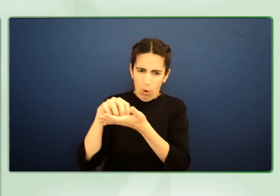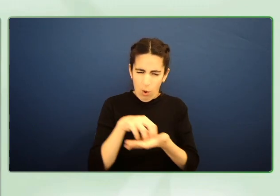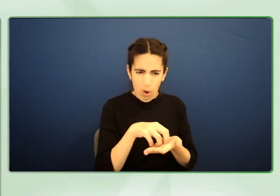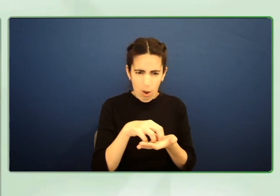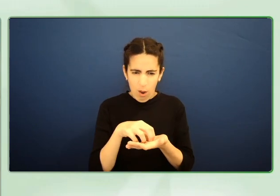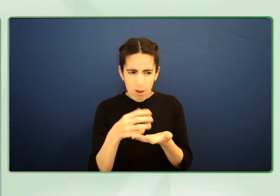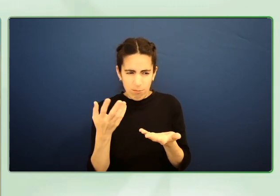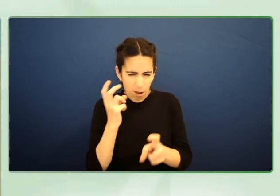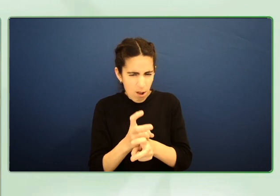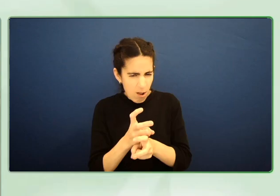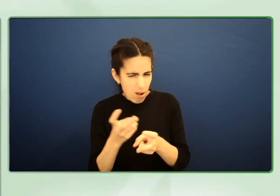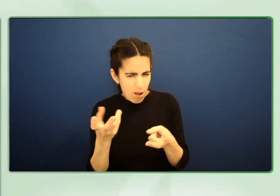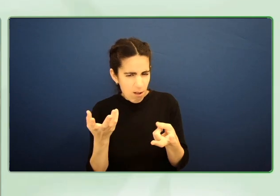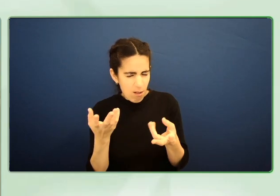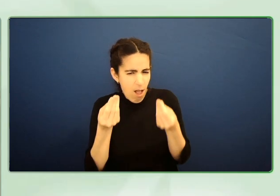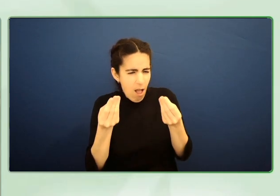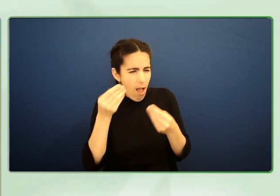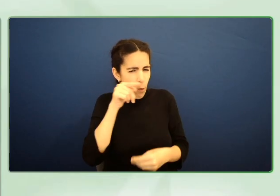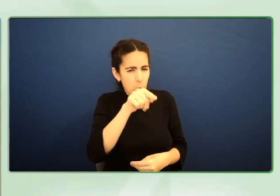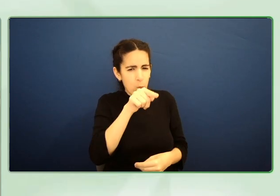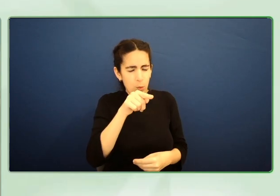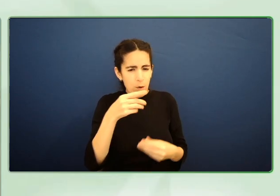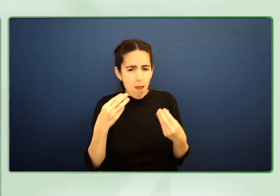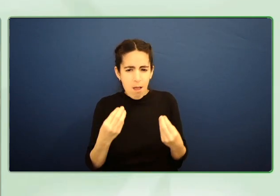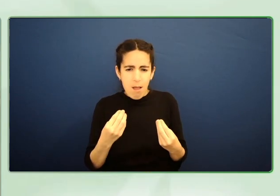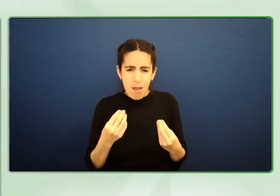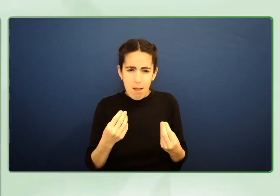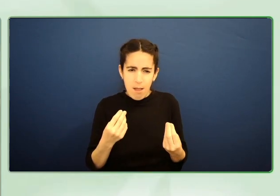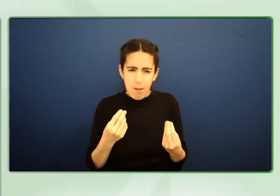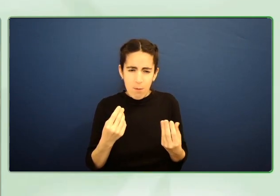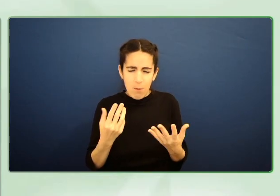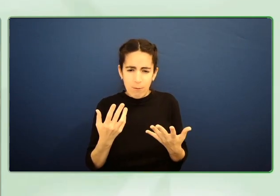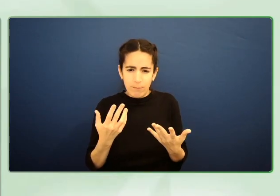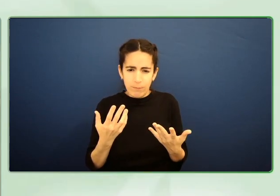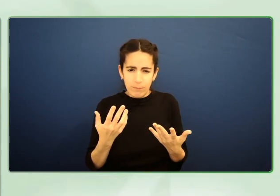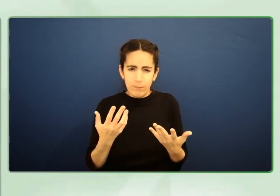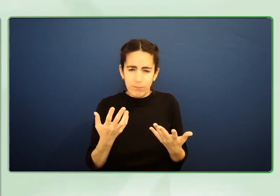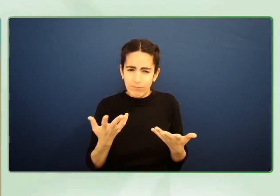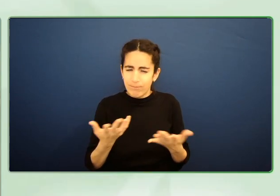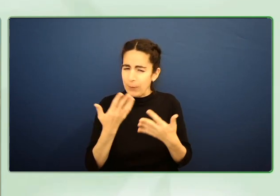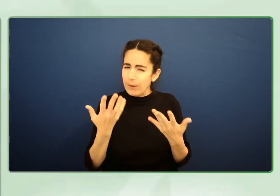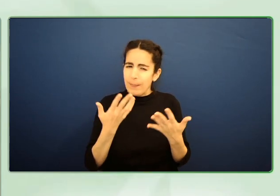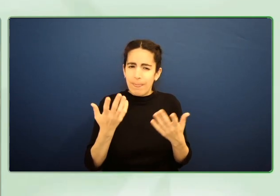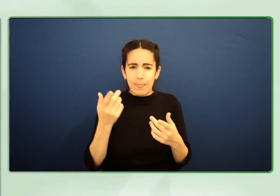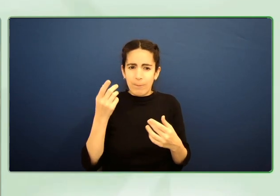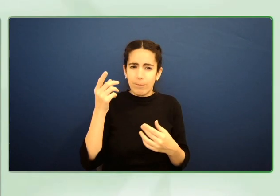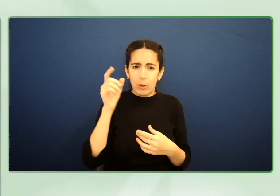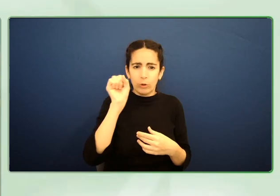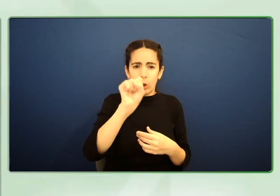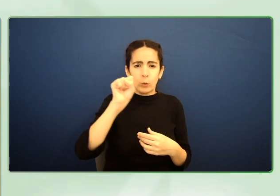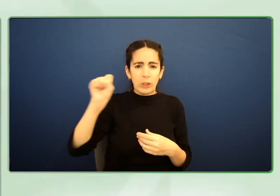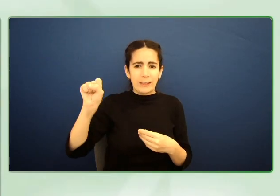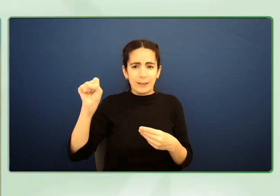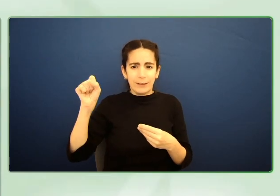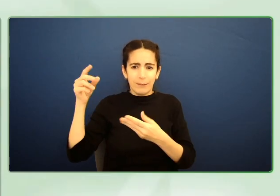How can you provide social security if you don't want to invest on therapists, you want to invest